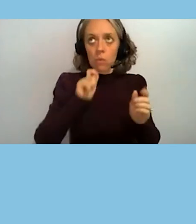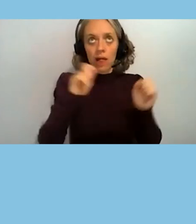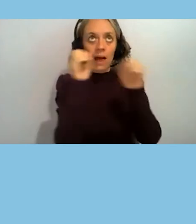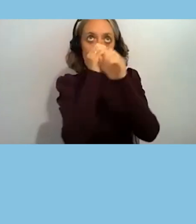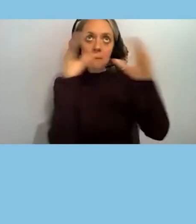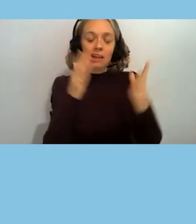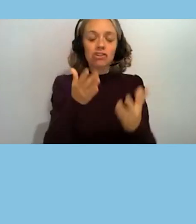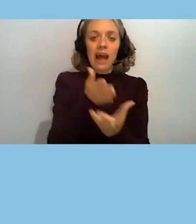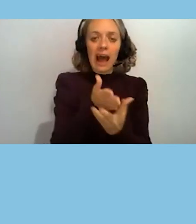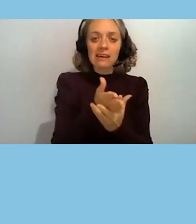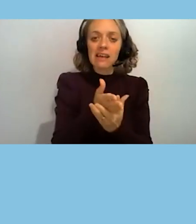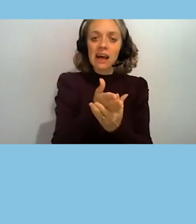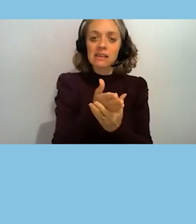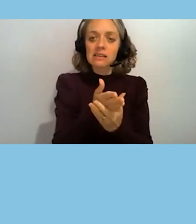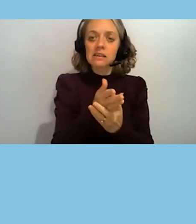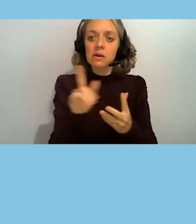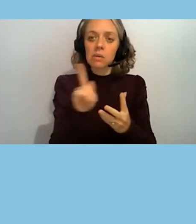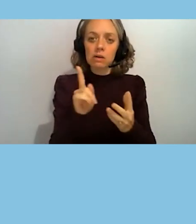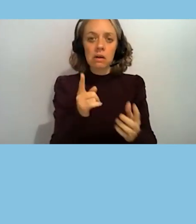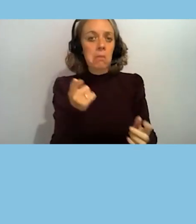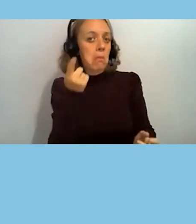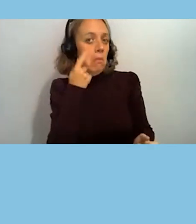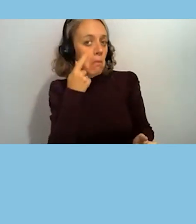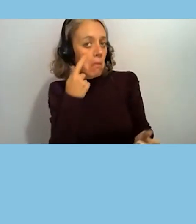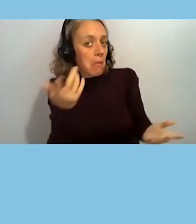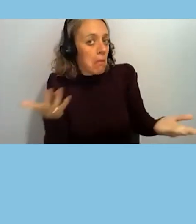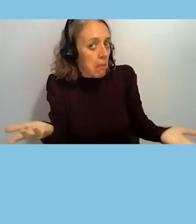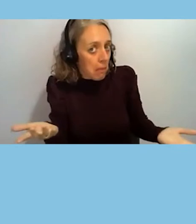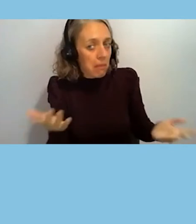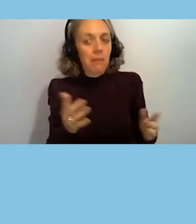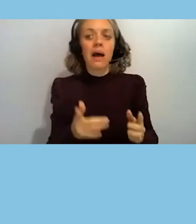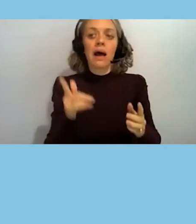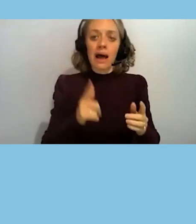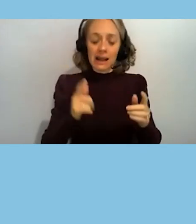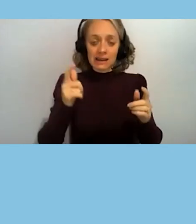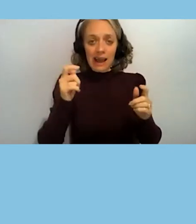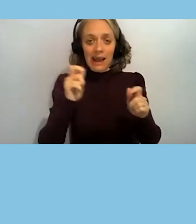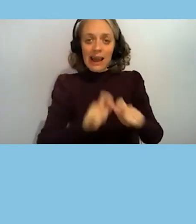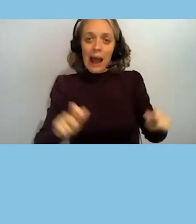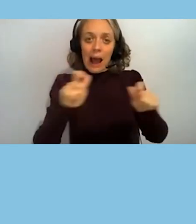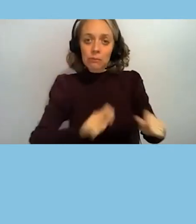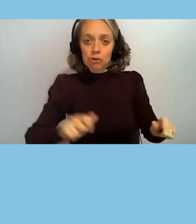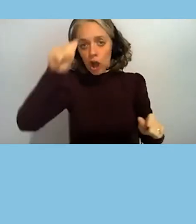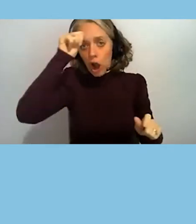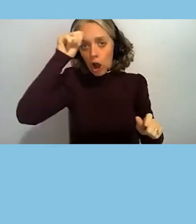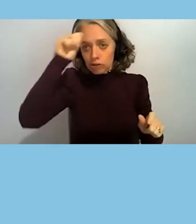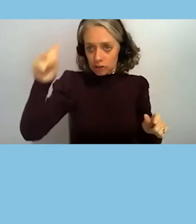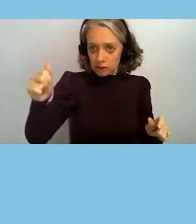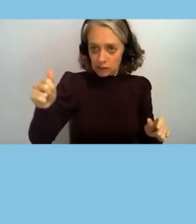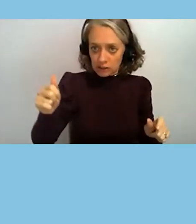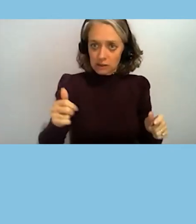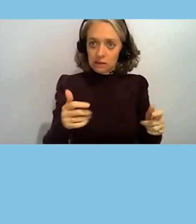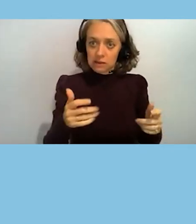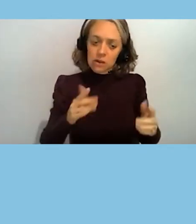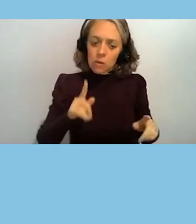access as, in their words, a speculative practice, and caption consciousness as one move towards establishing, to borrow Lazard's